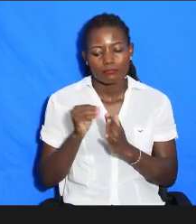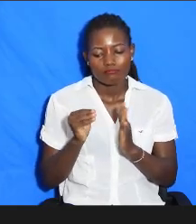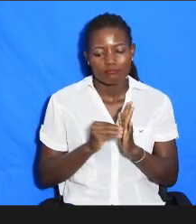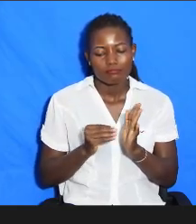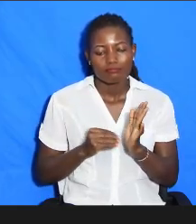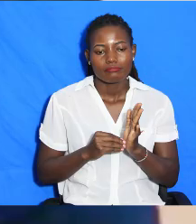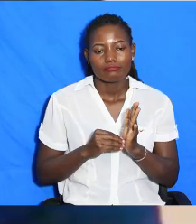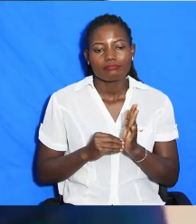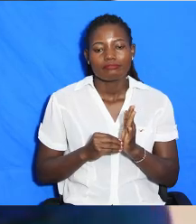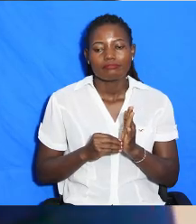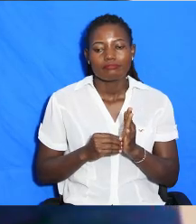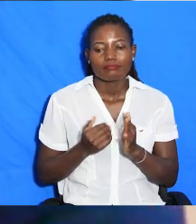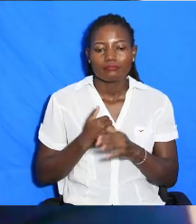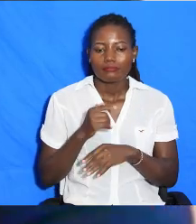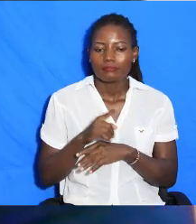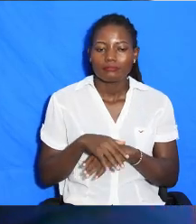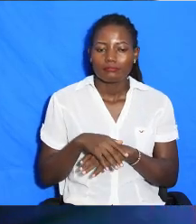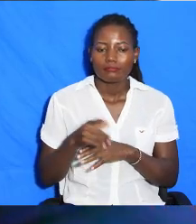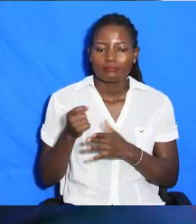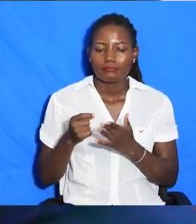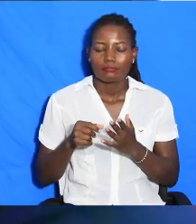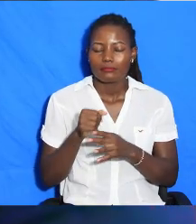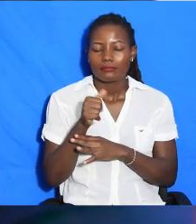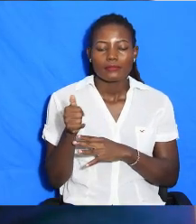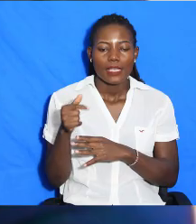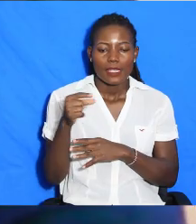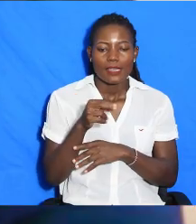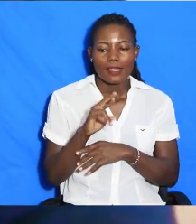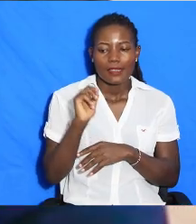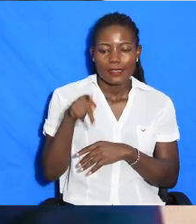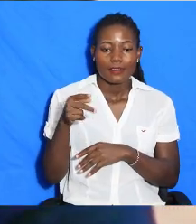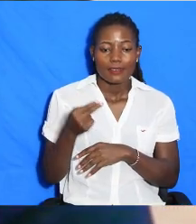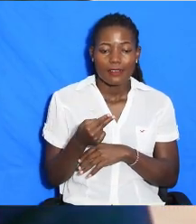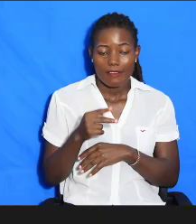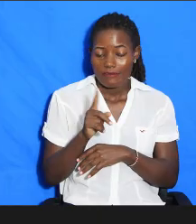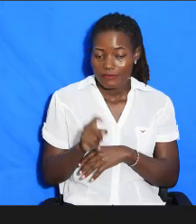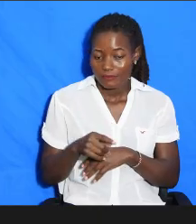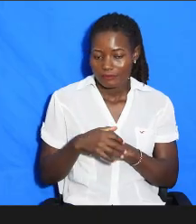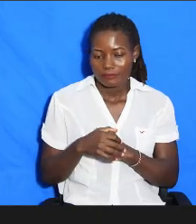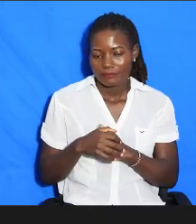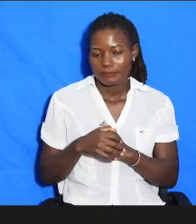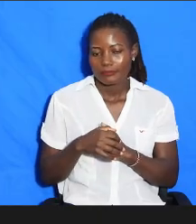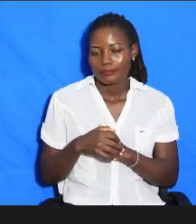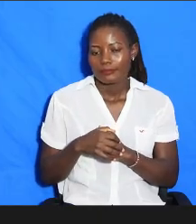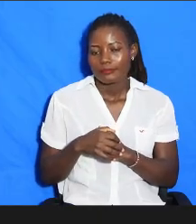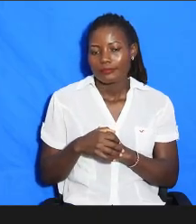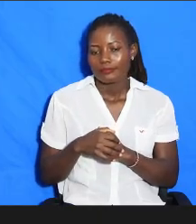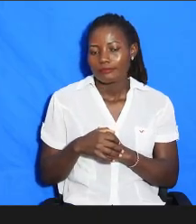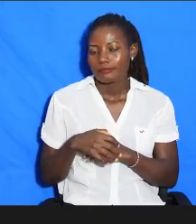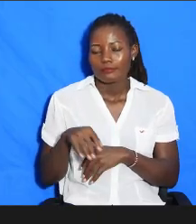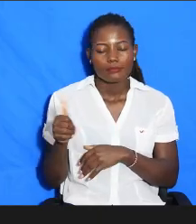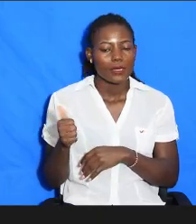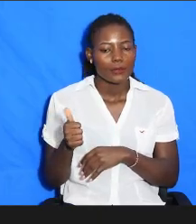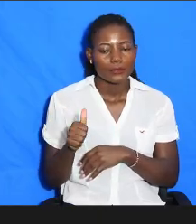Have you plotted any graph on your timings? Um,